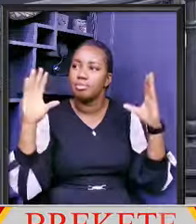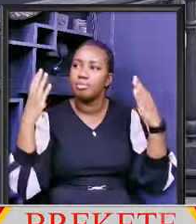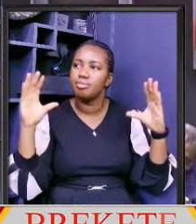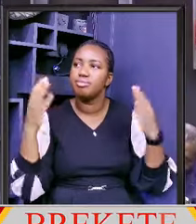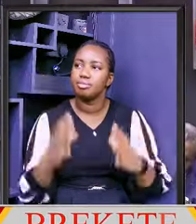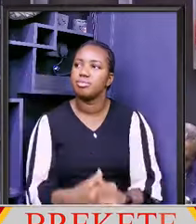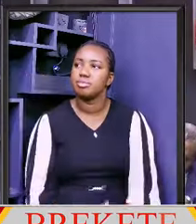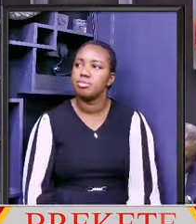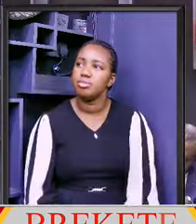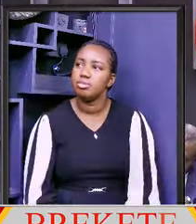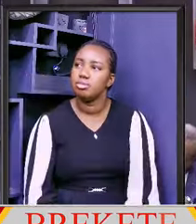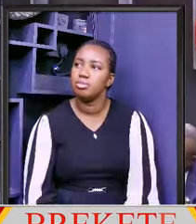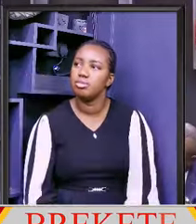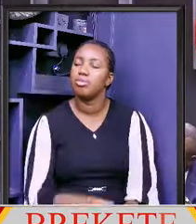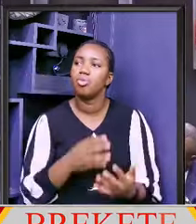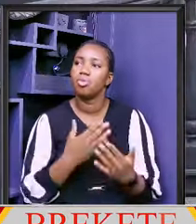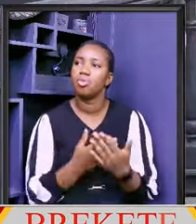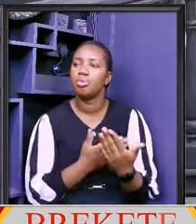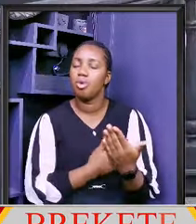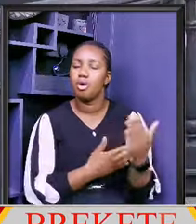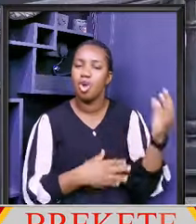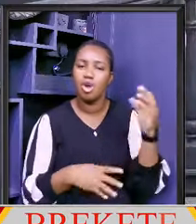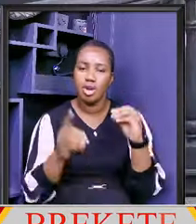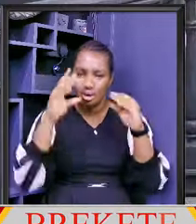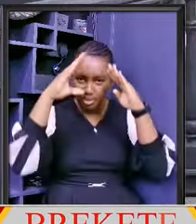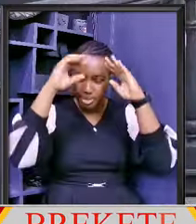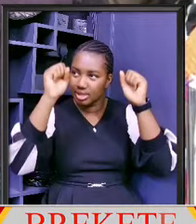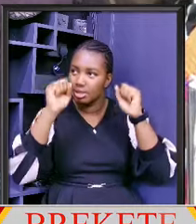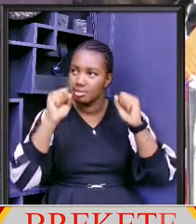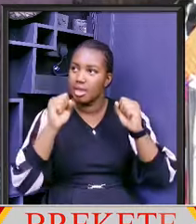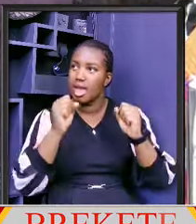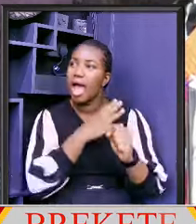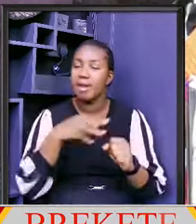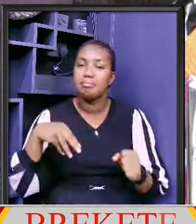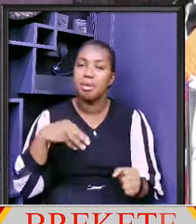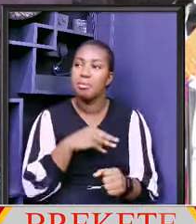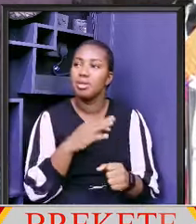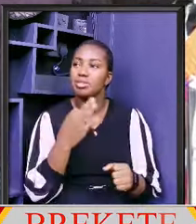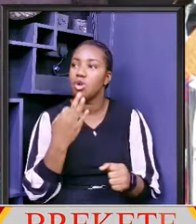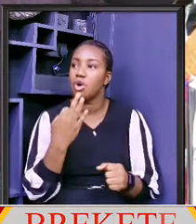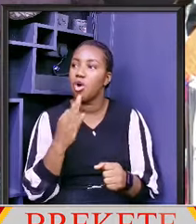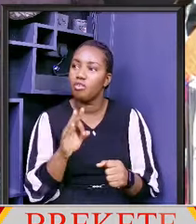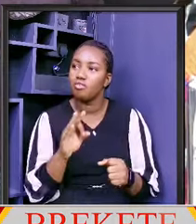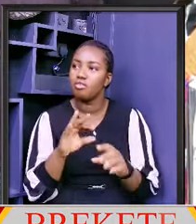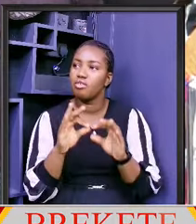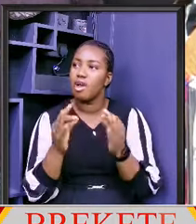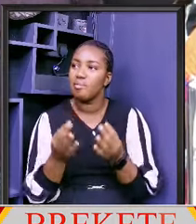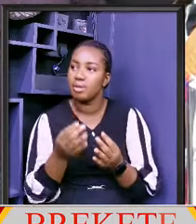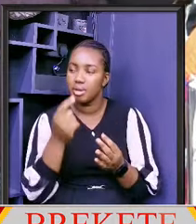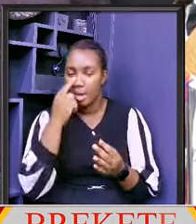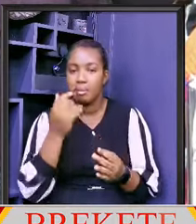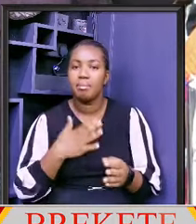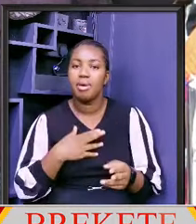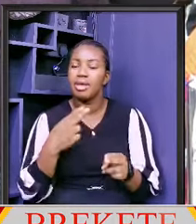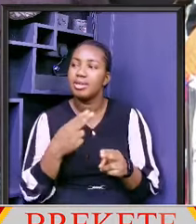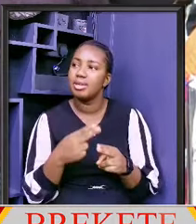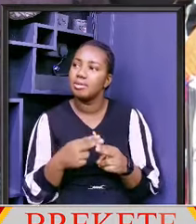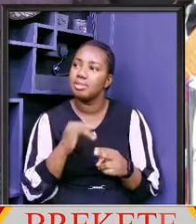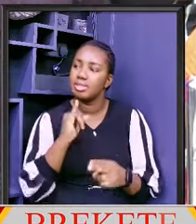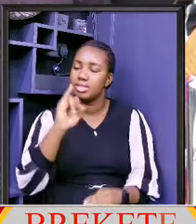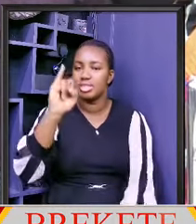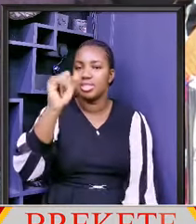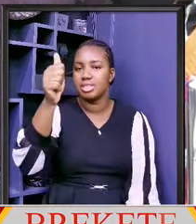Yes, sir. Good morning, ordinary president. Yes, sir. And members of the Brekete family. Mm. My name is Hussein A.